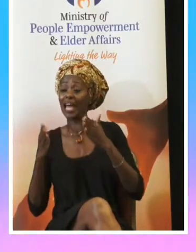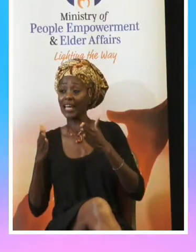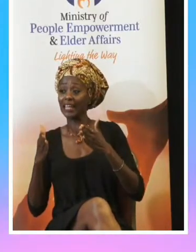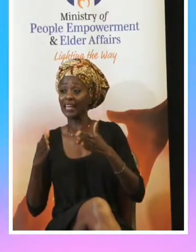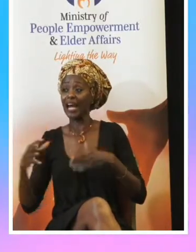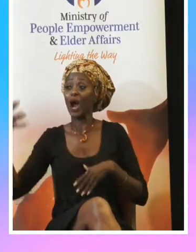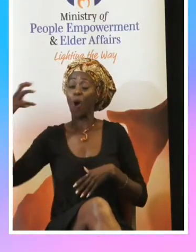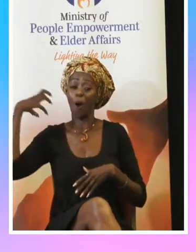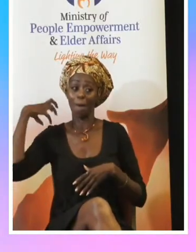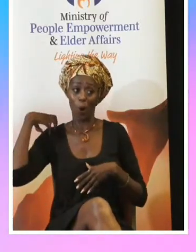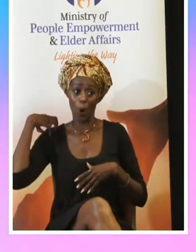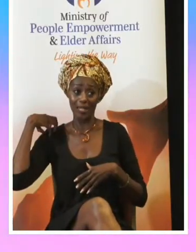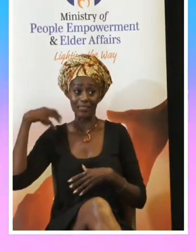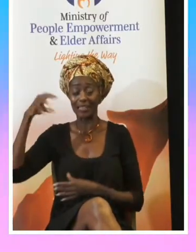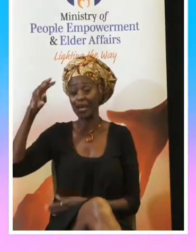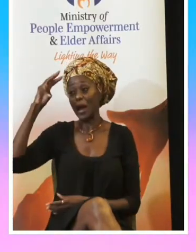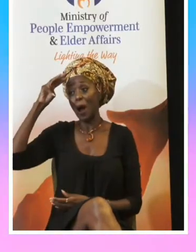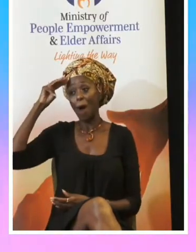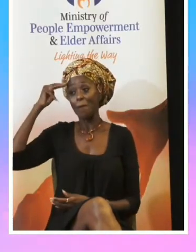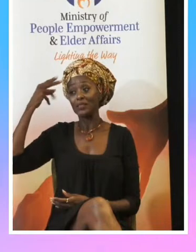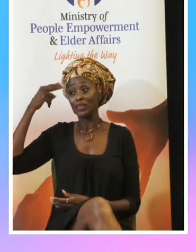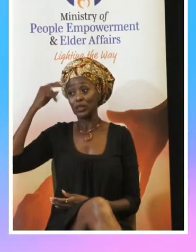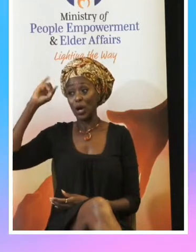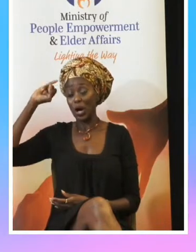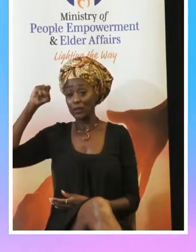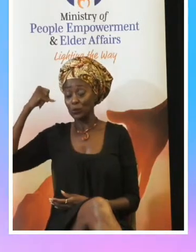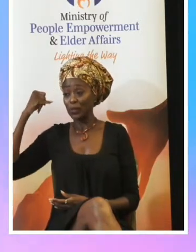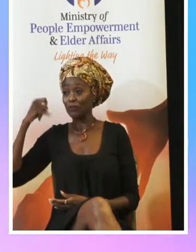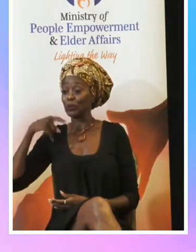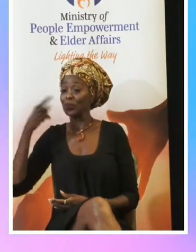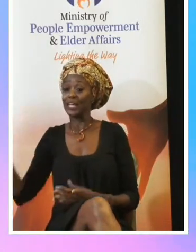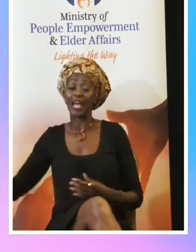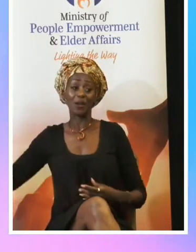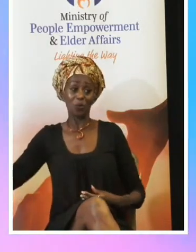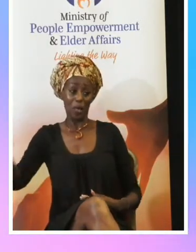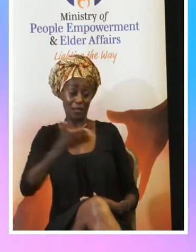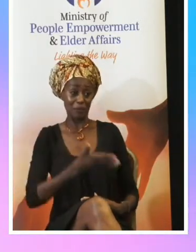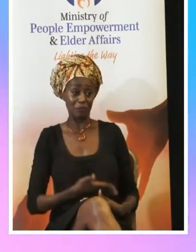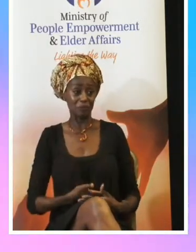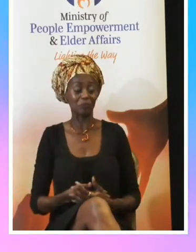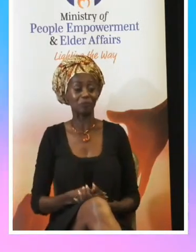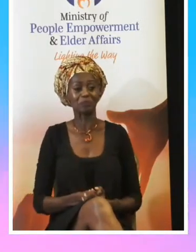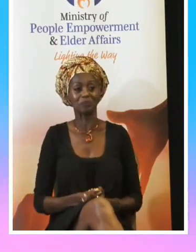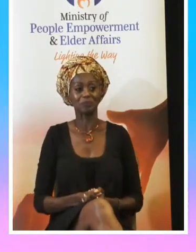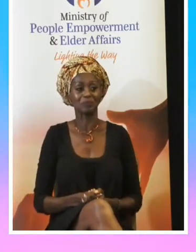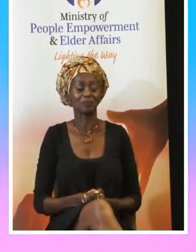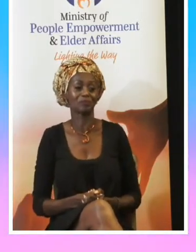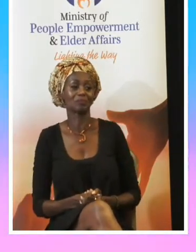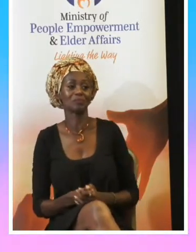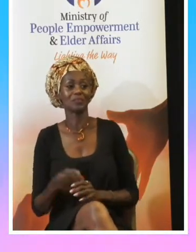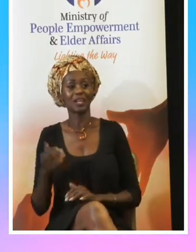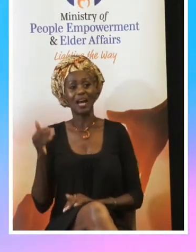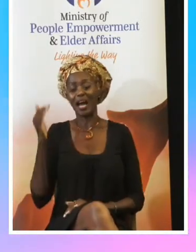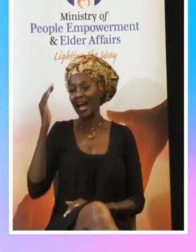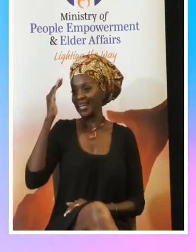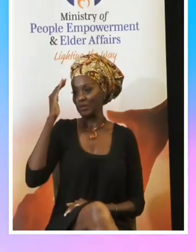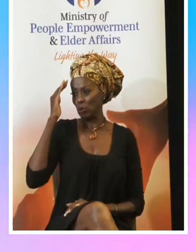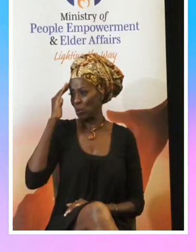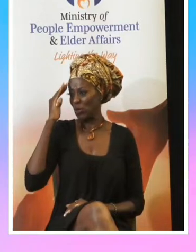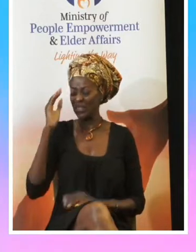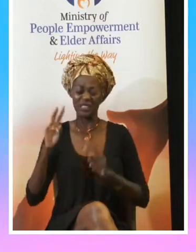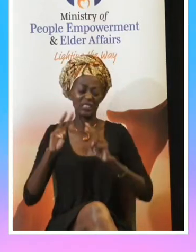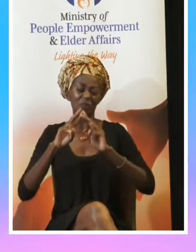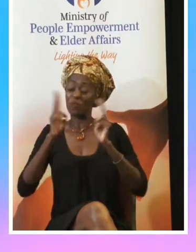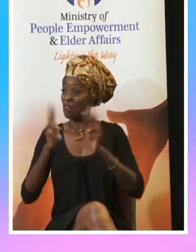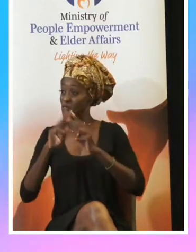director, Mr. John Hollisworth, who would have given the welcome. You know, Mr. Hollisworth is very, very good at writing. That is the art